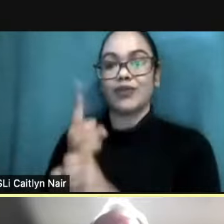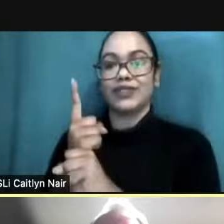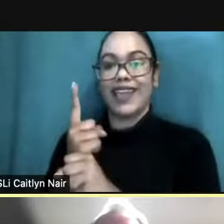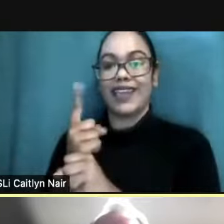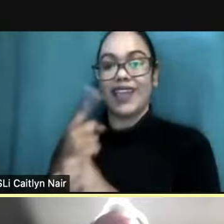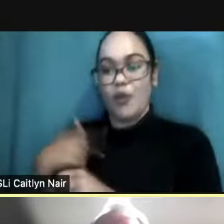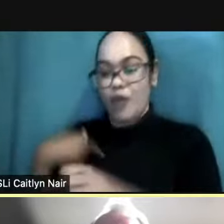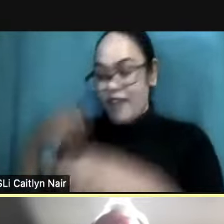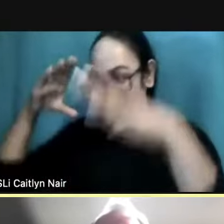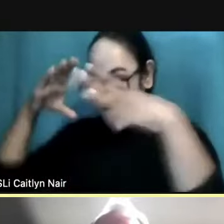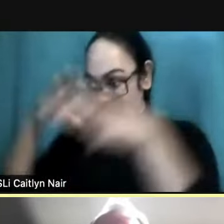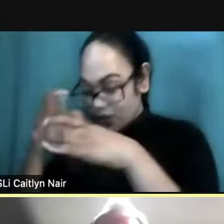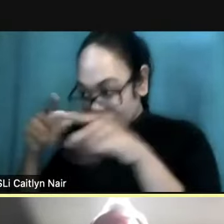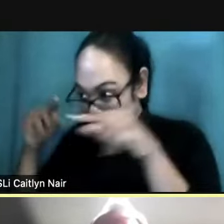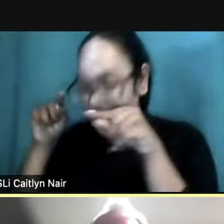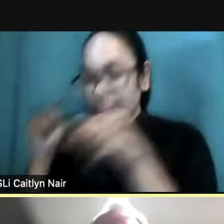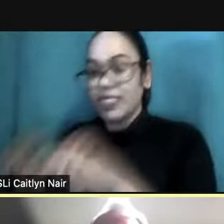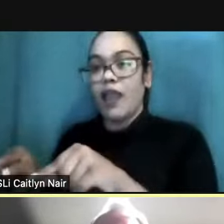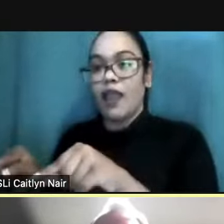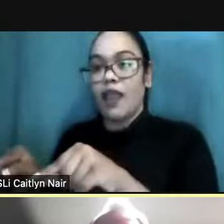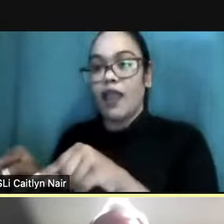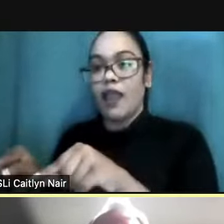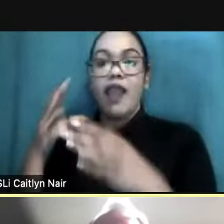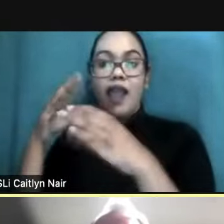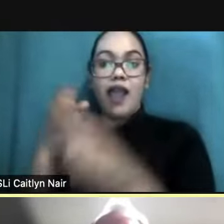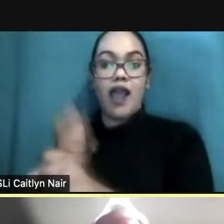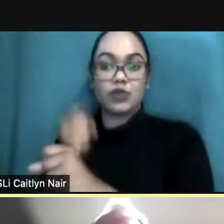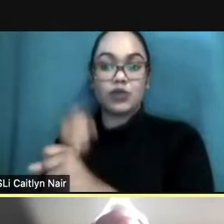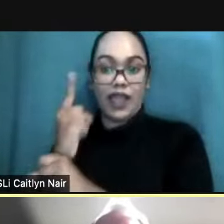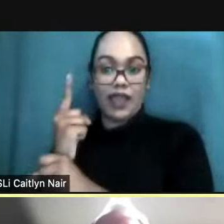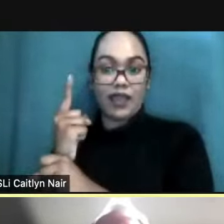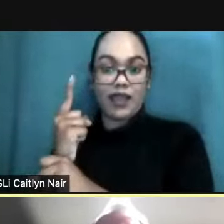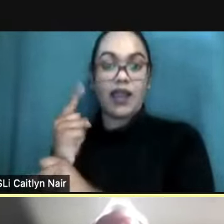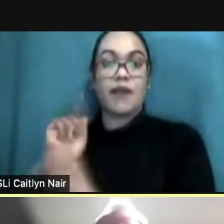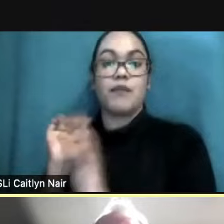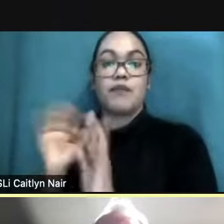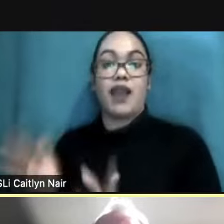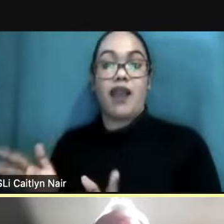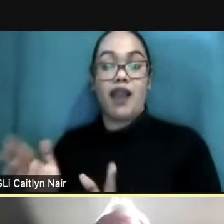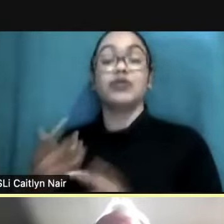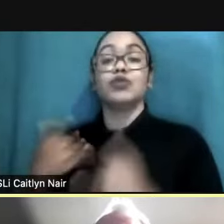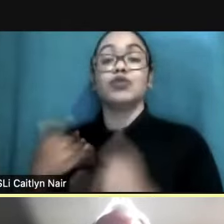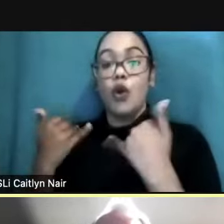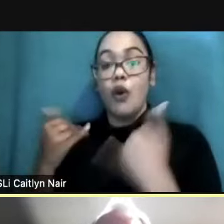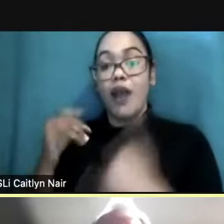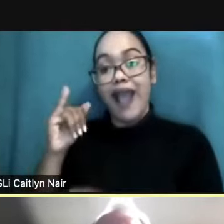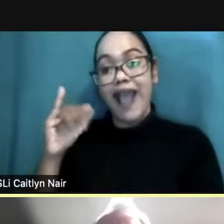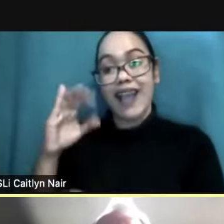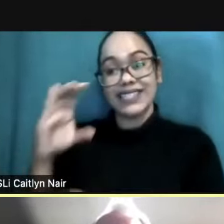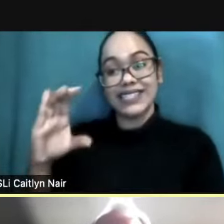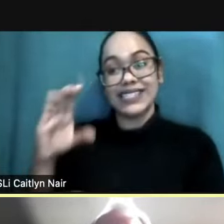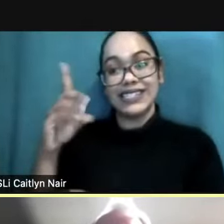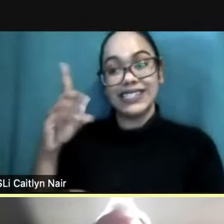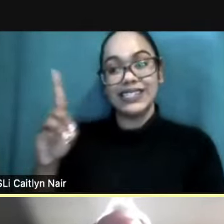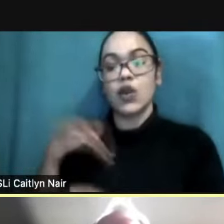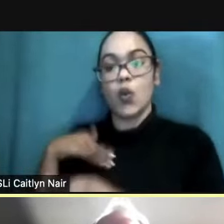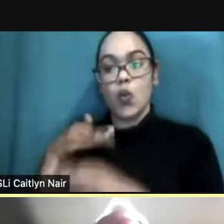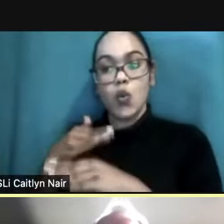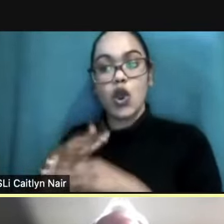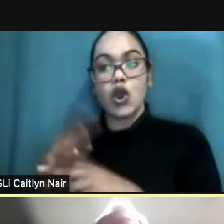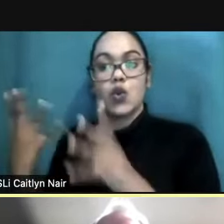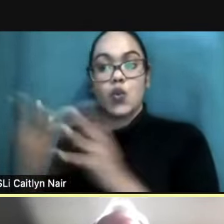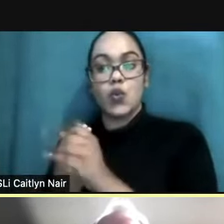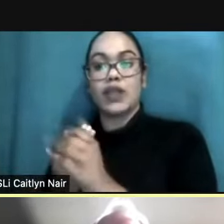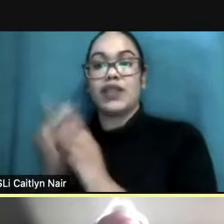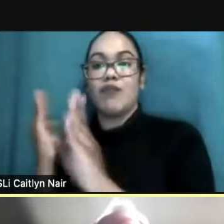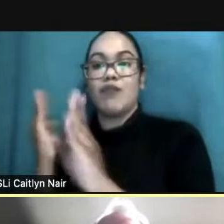focused the sampling and the sequencing, and the NICD have been working hard with the NHLS and with the private